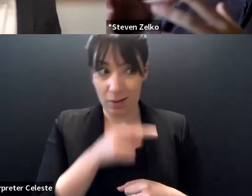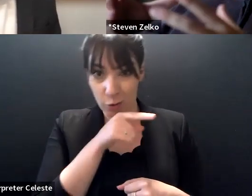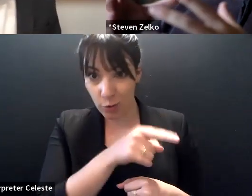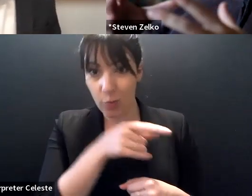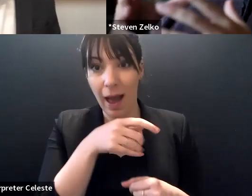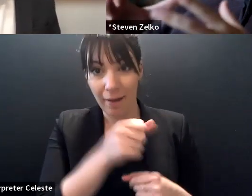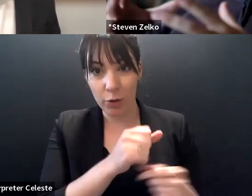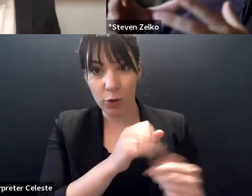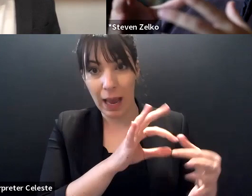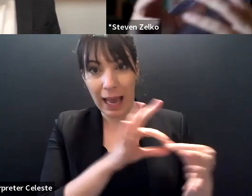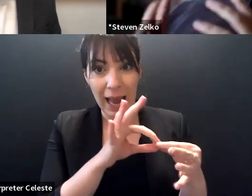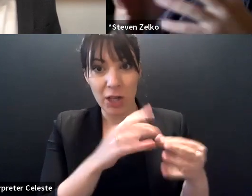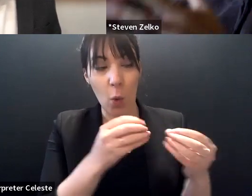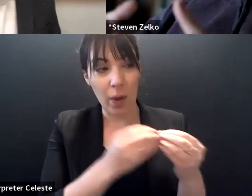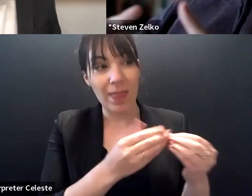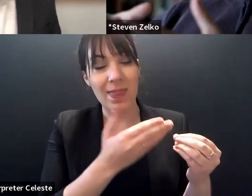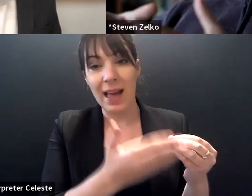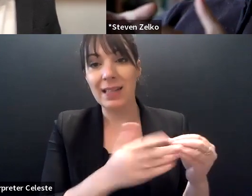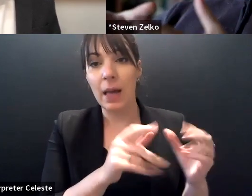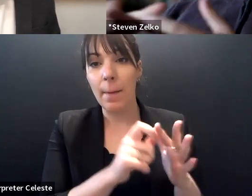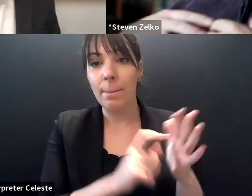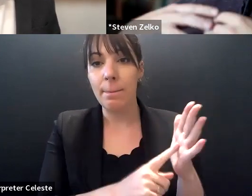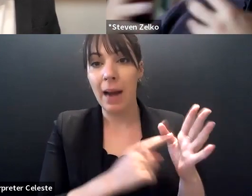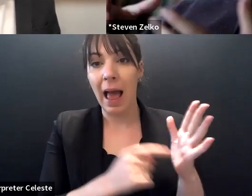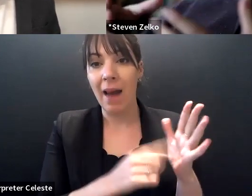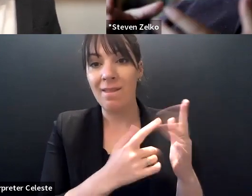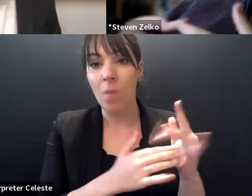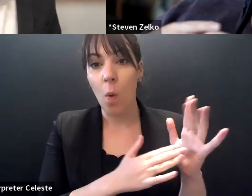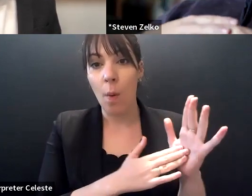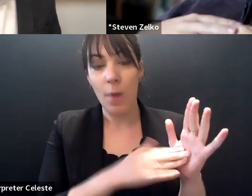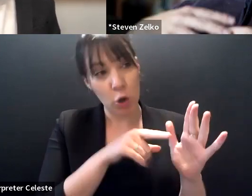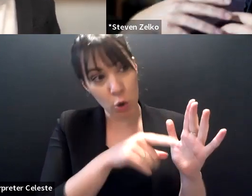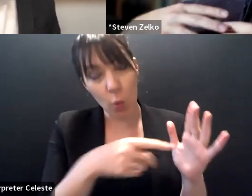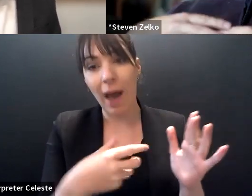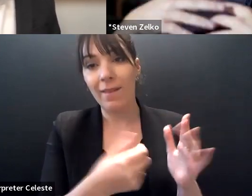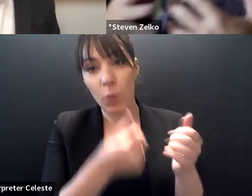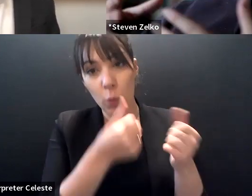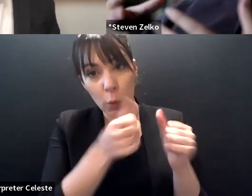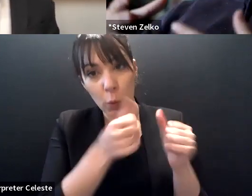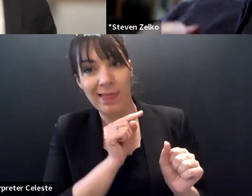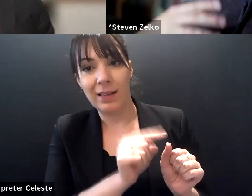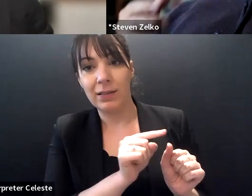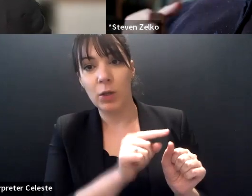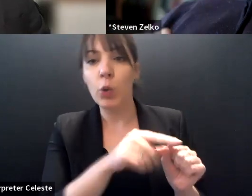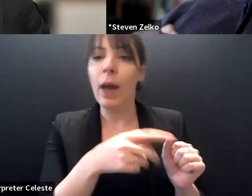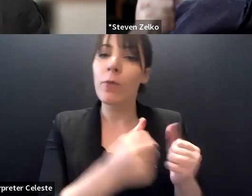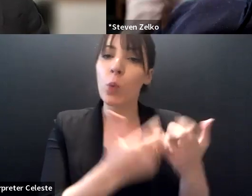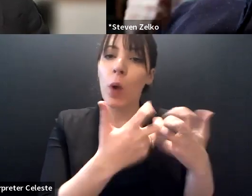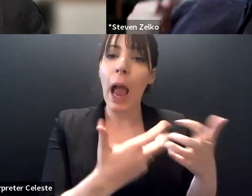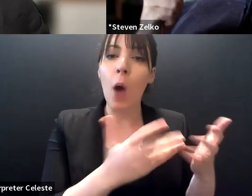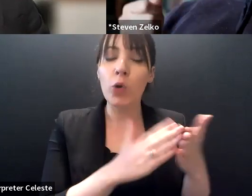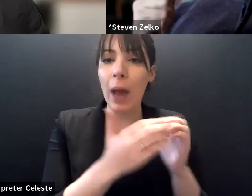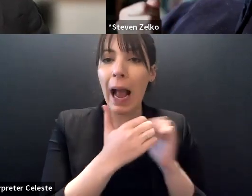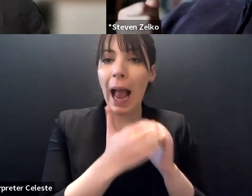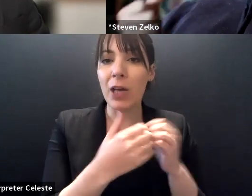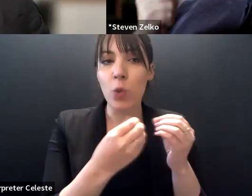own standing. You have to come to the platform and come to the community and say, okay, well, like, well, how am I engaging with you, rather than thinking, oh, how do I